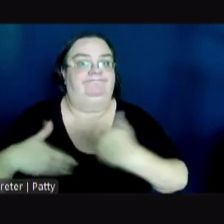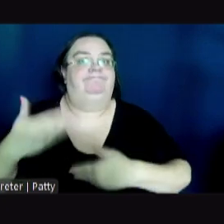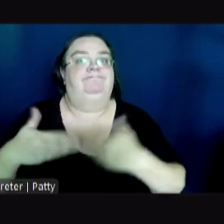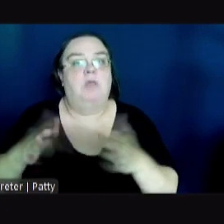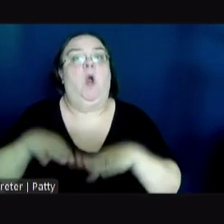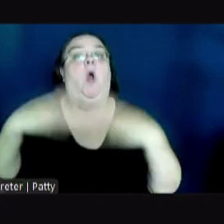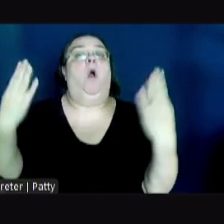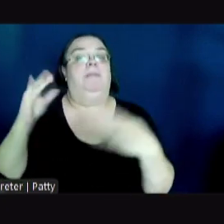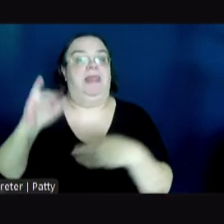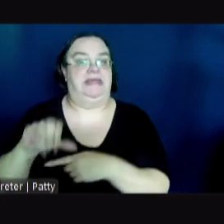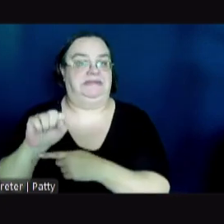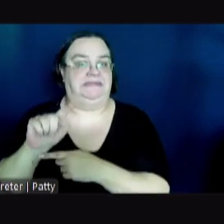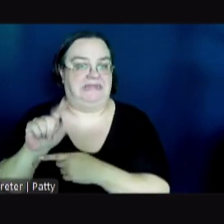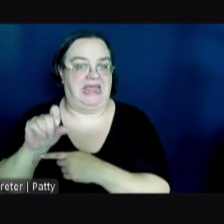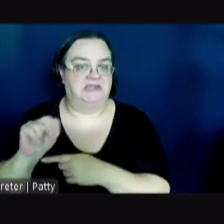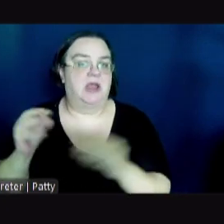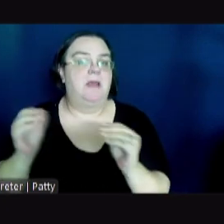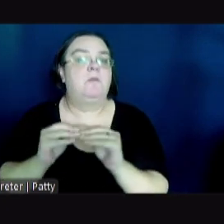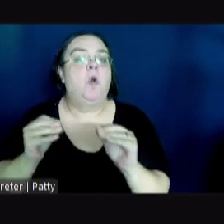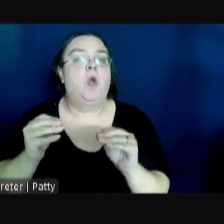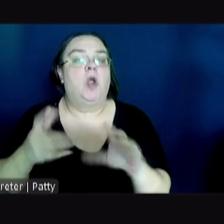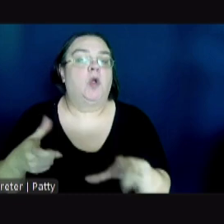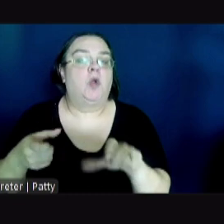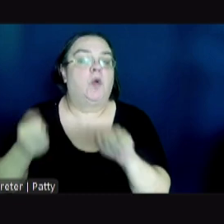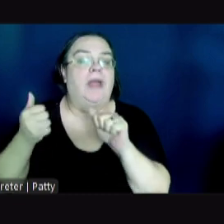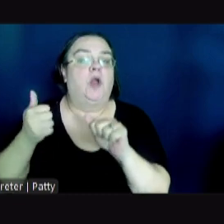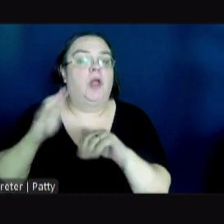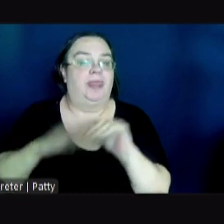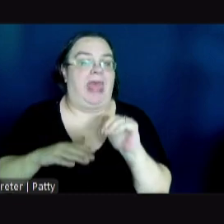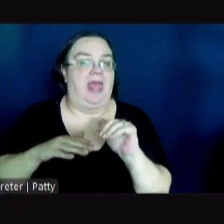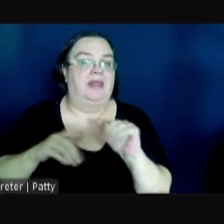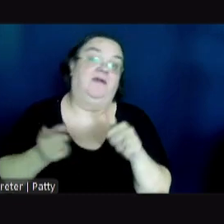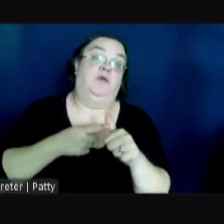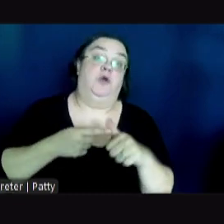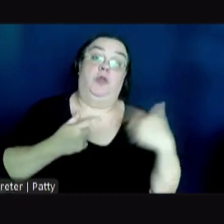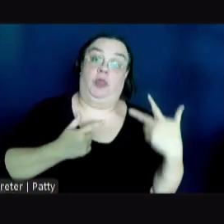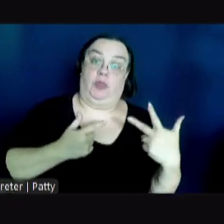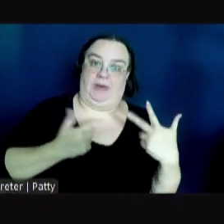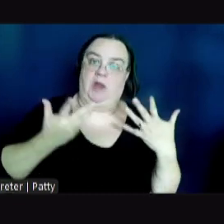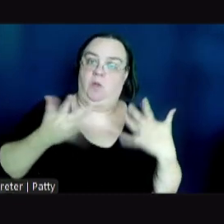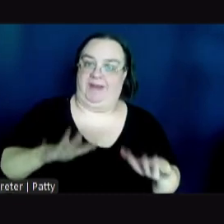little bit quicker than the first 3 that we've done.